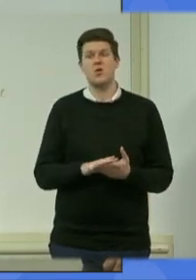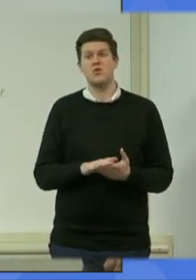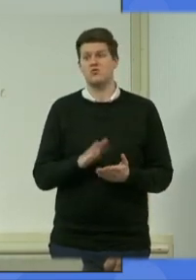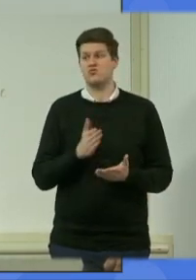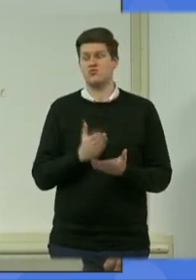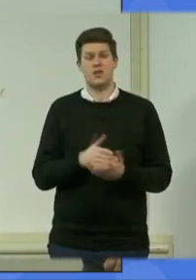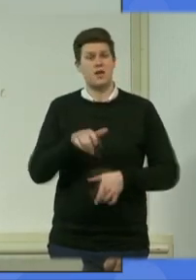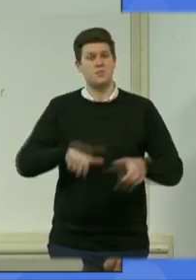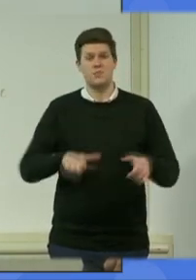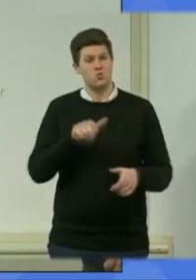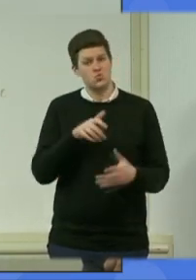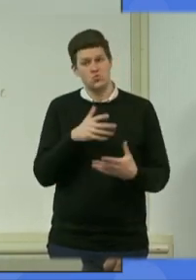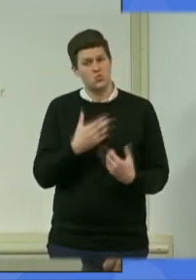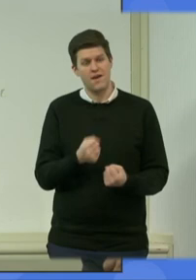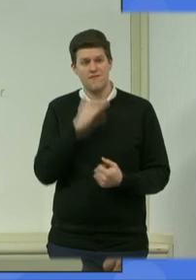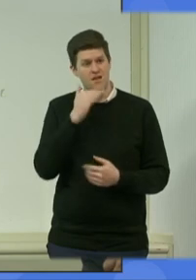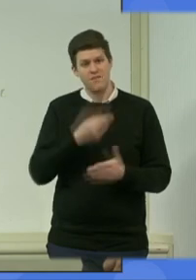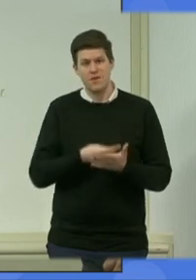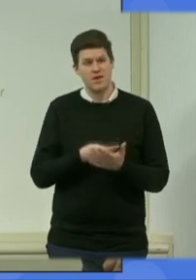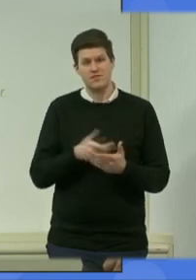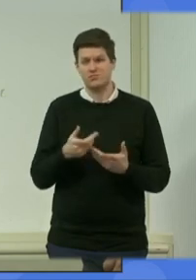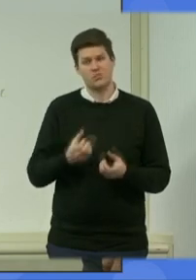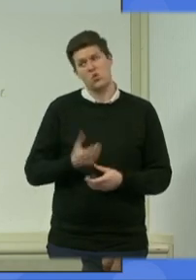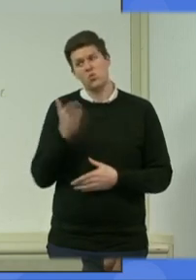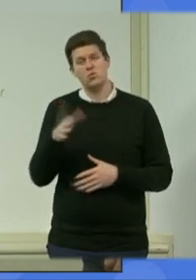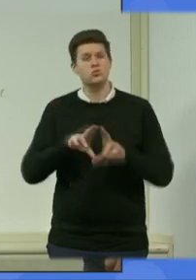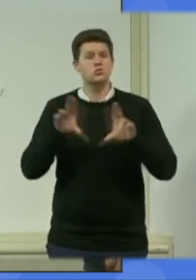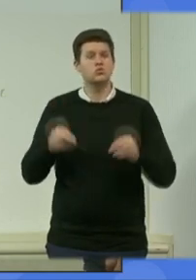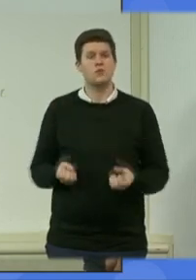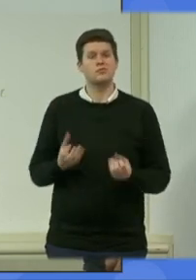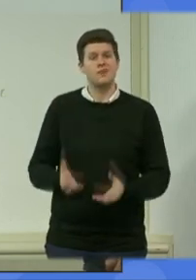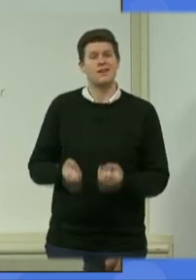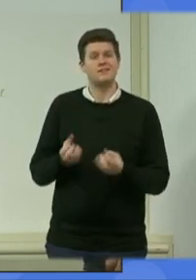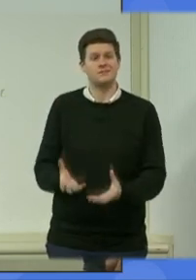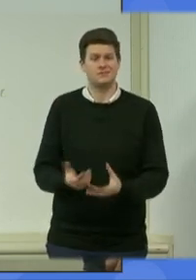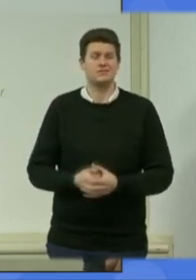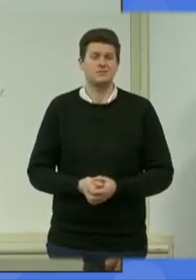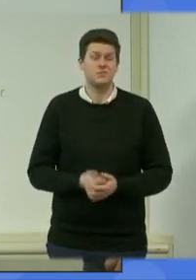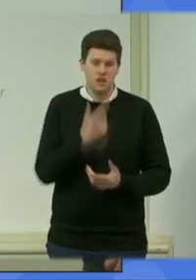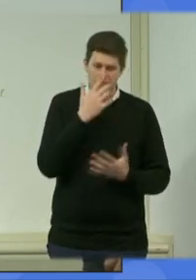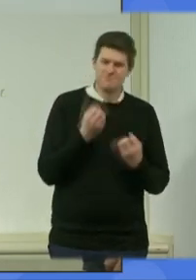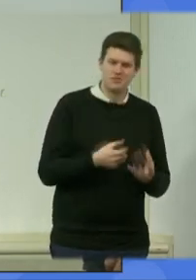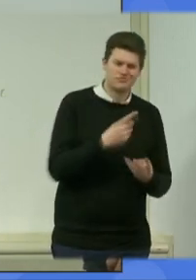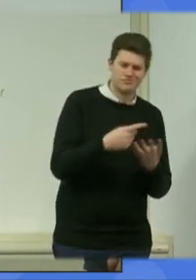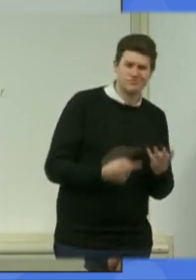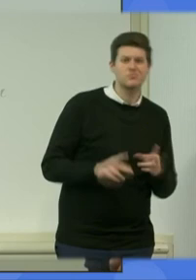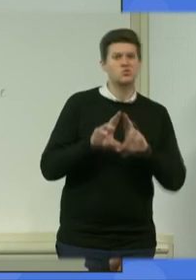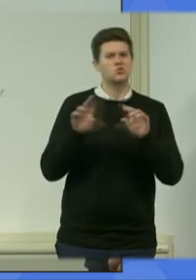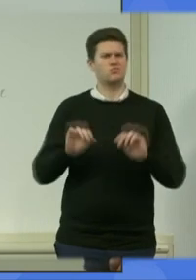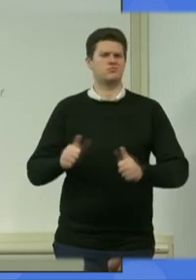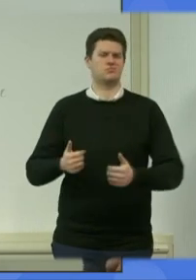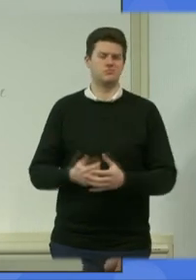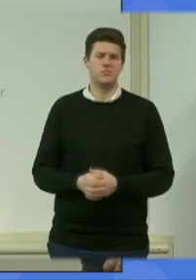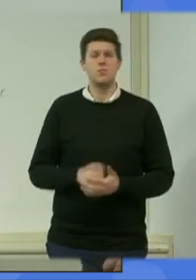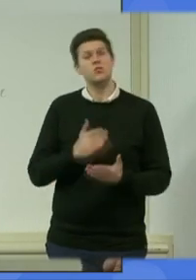shops. We want them to spend it in shops. You can spend it in other things, but shops will be good. So that's really, you know, those are the two sides. So when we think about tax, it's